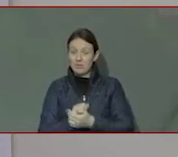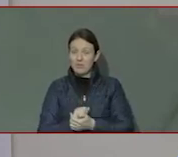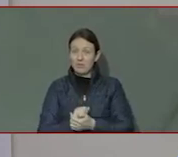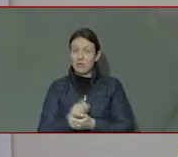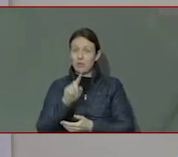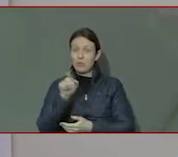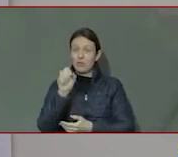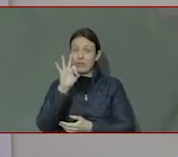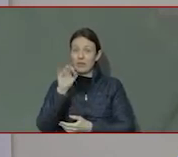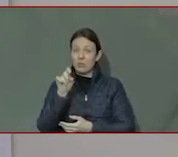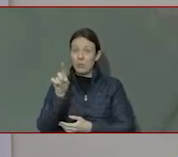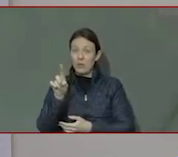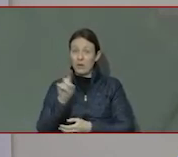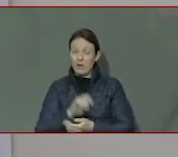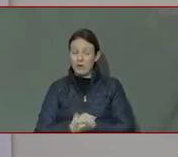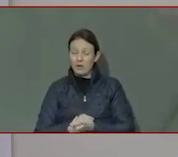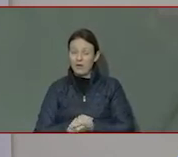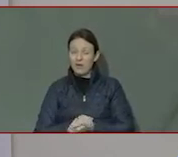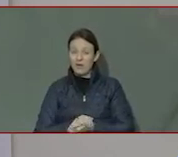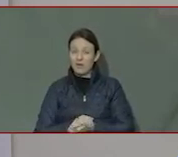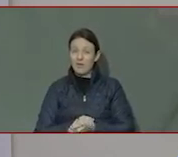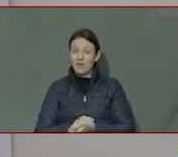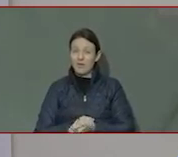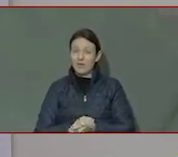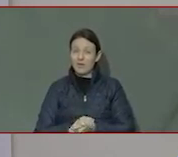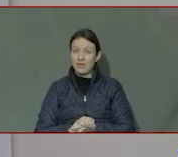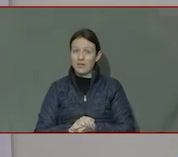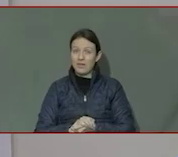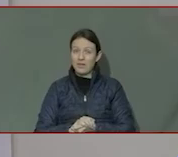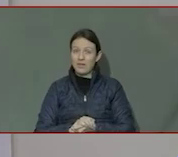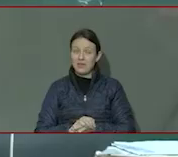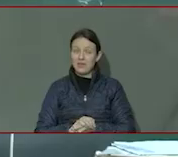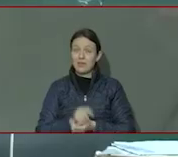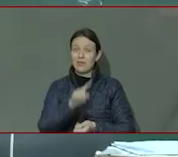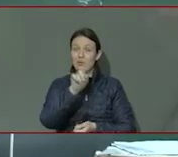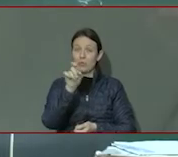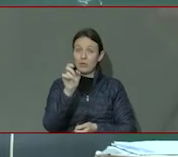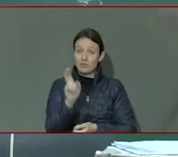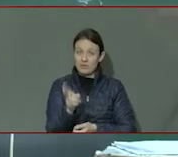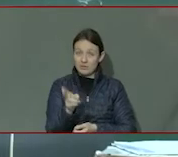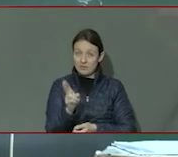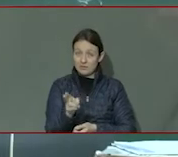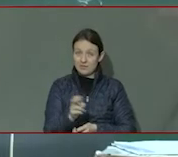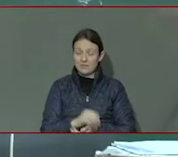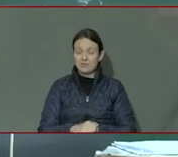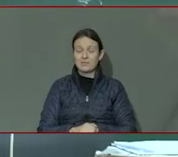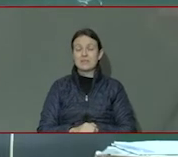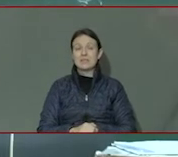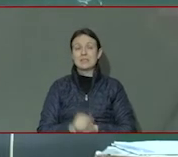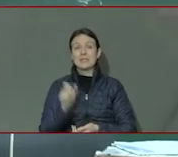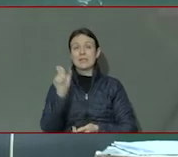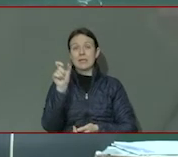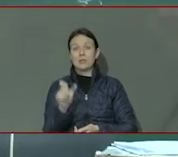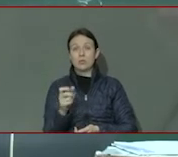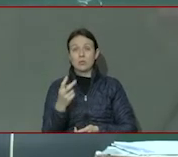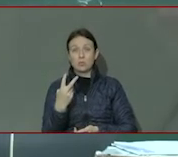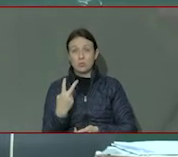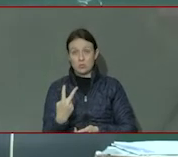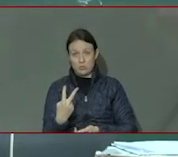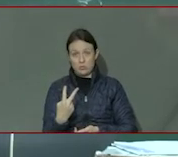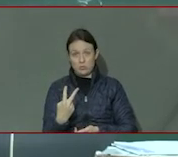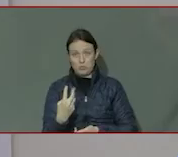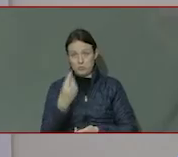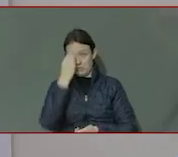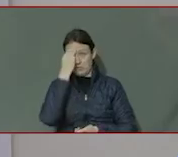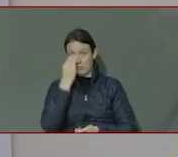notes. Right. So here's the question. This person in diagram